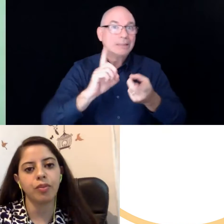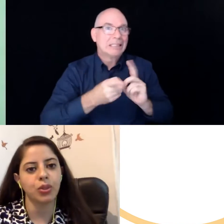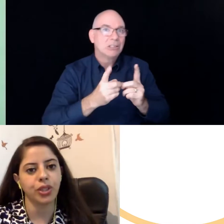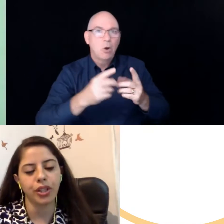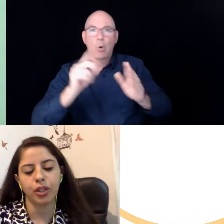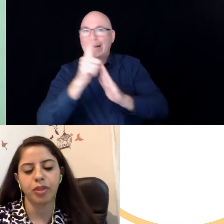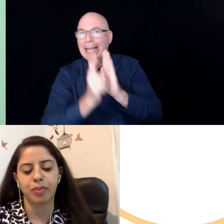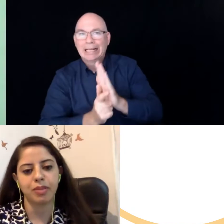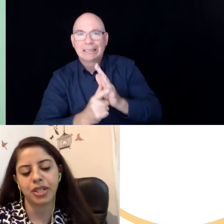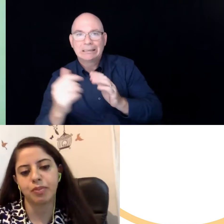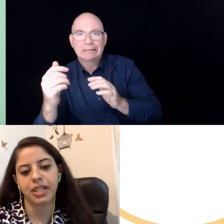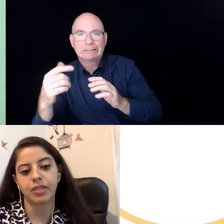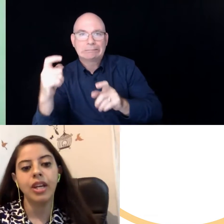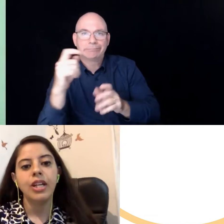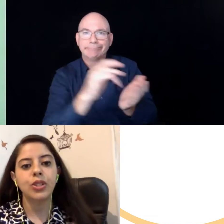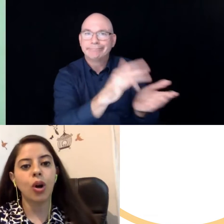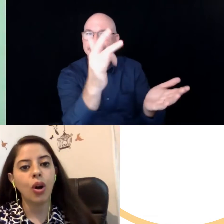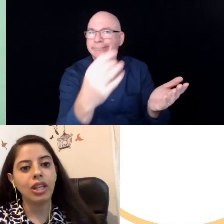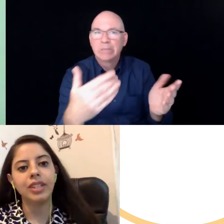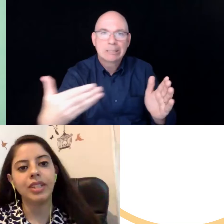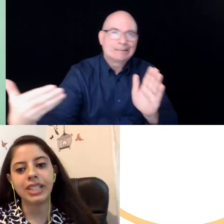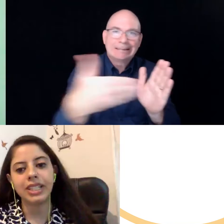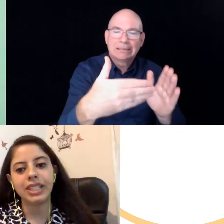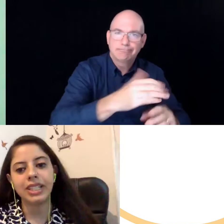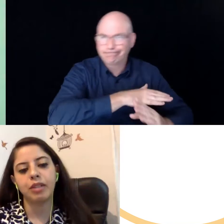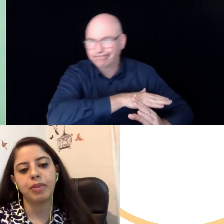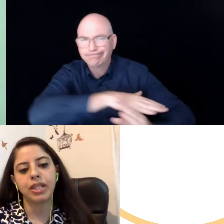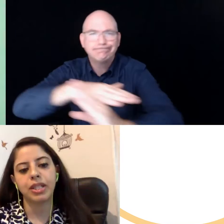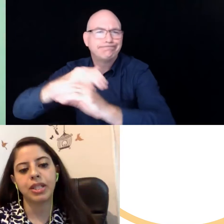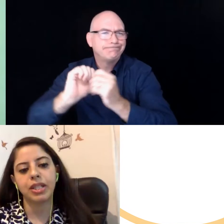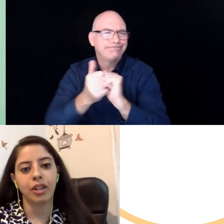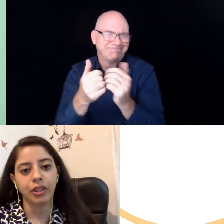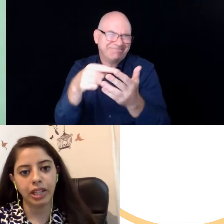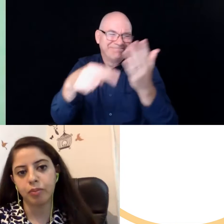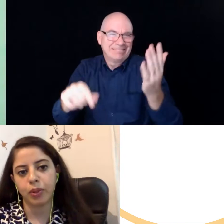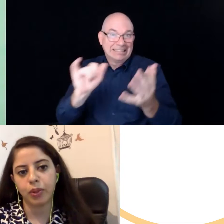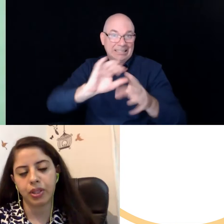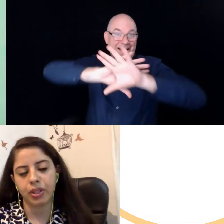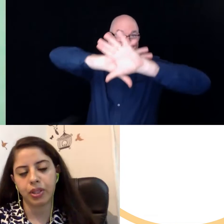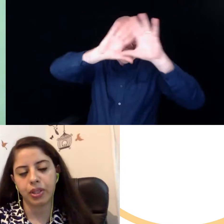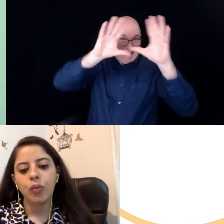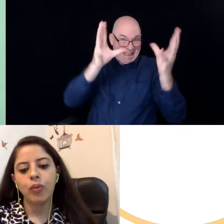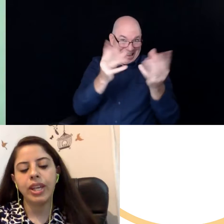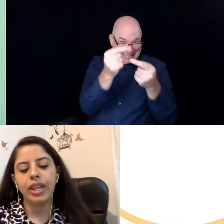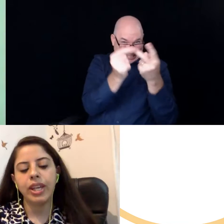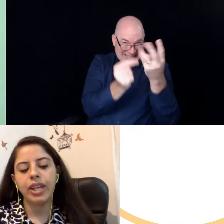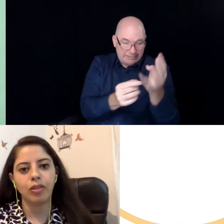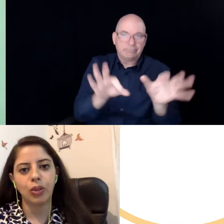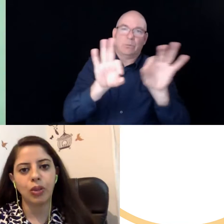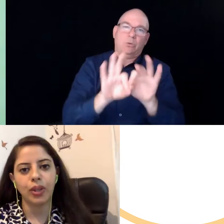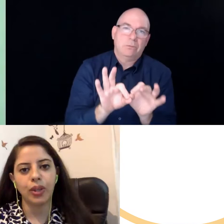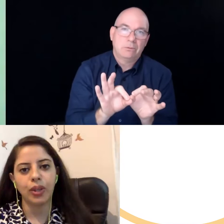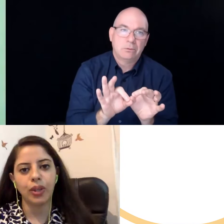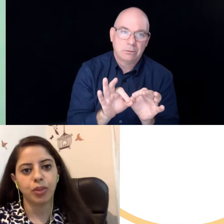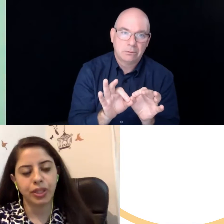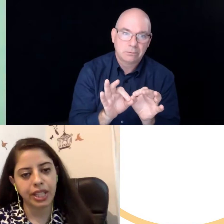or from a socioeconomic perspective? So all of these dynamics together are really important. And we have to now